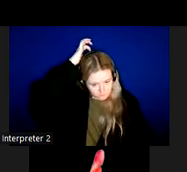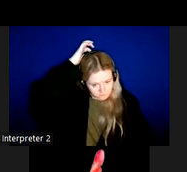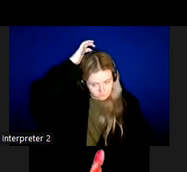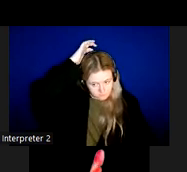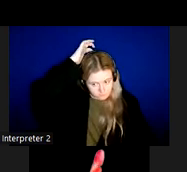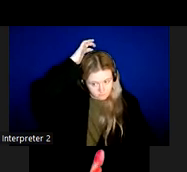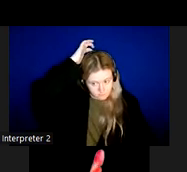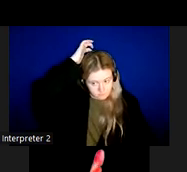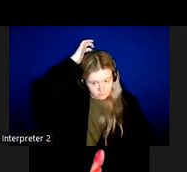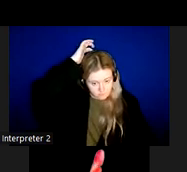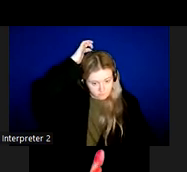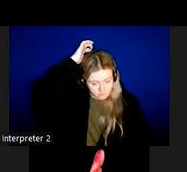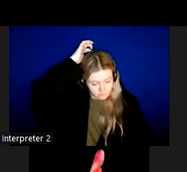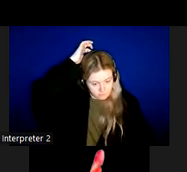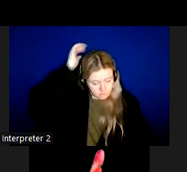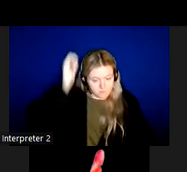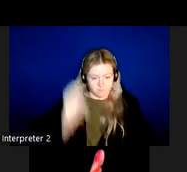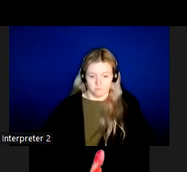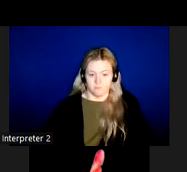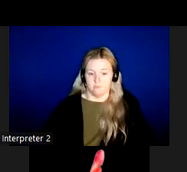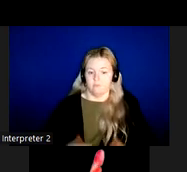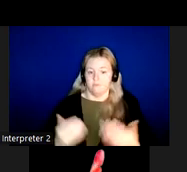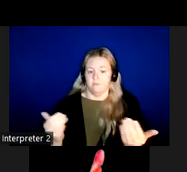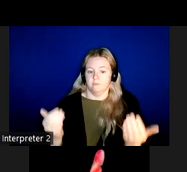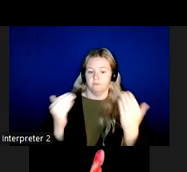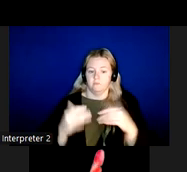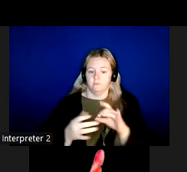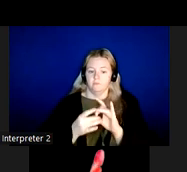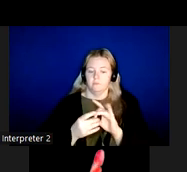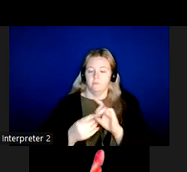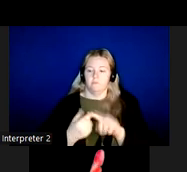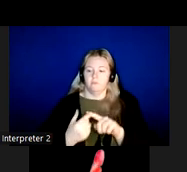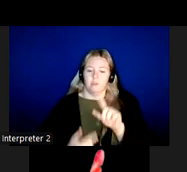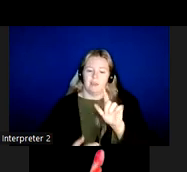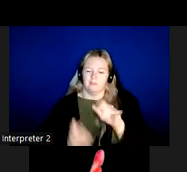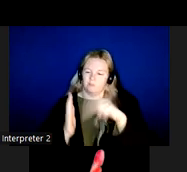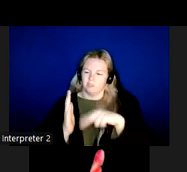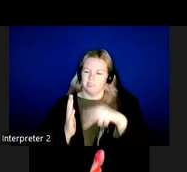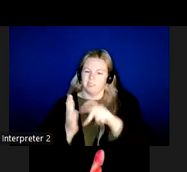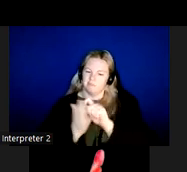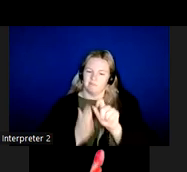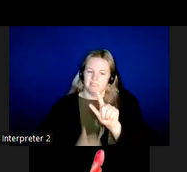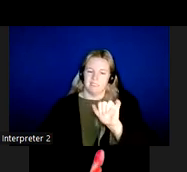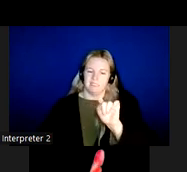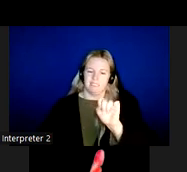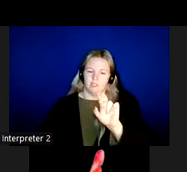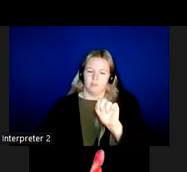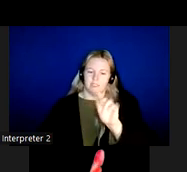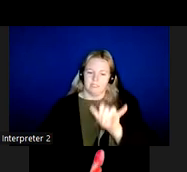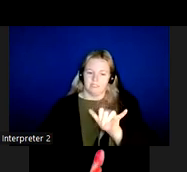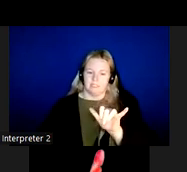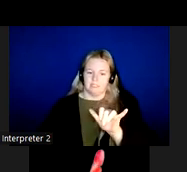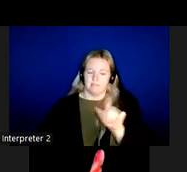And you know, moving forward with like the literacy, so a little bit of digital literacy there, even like our